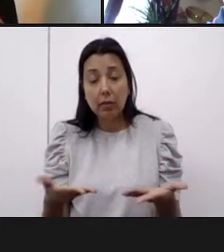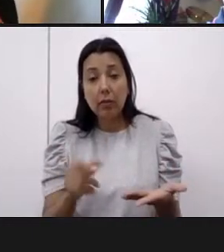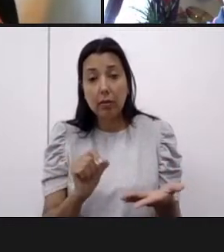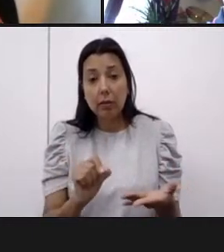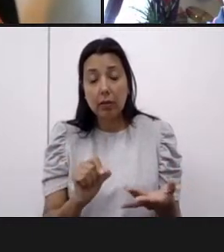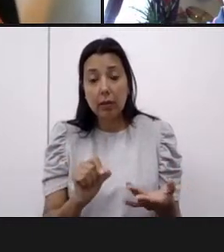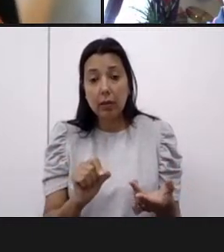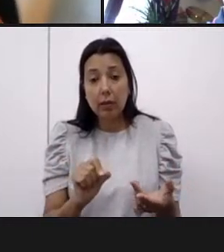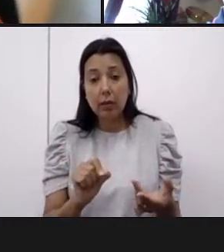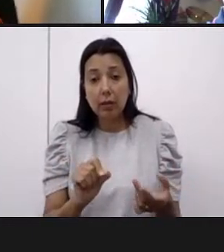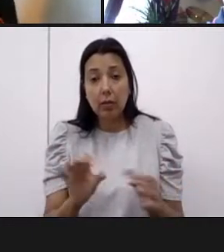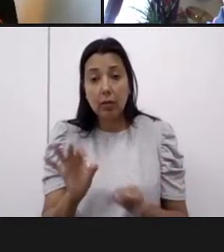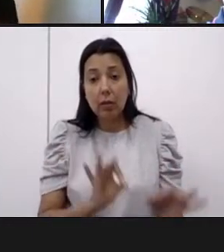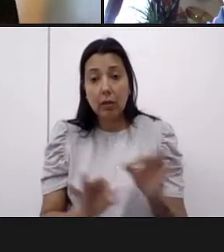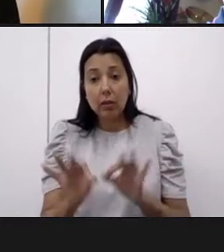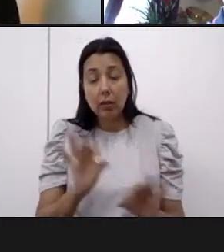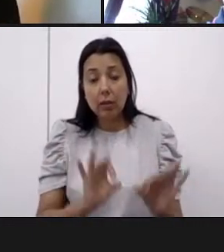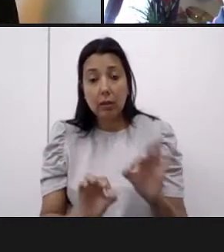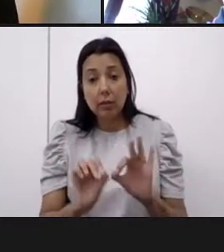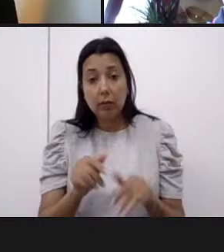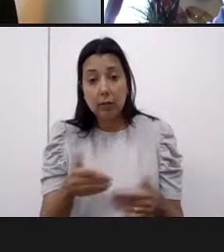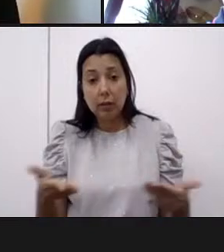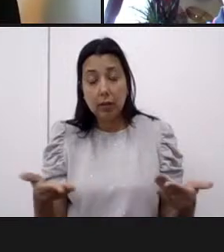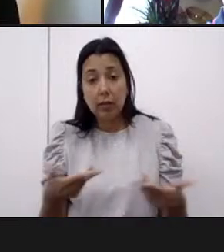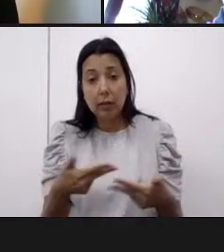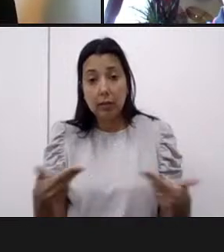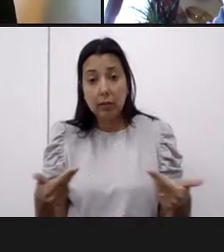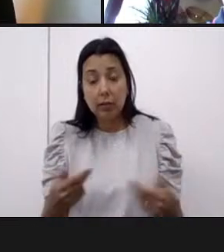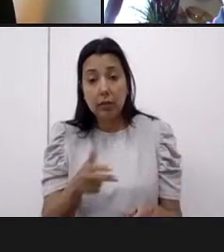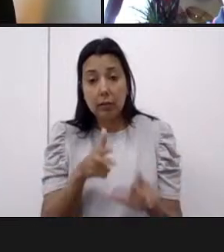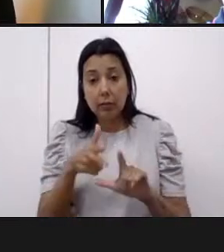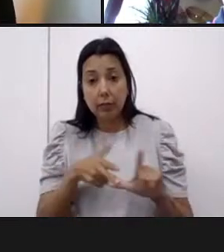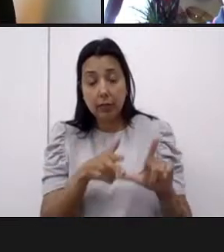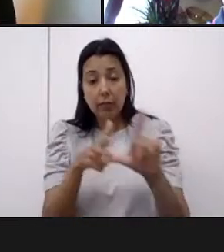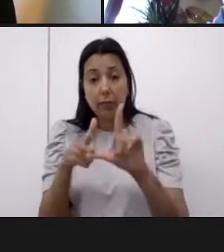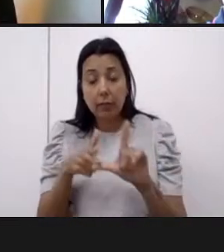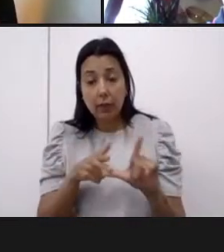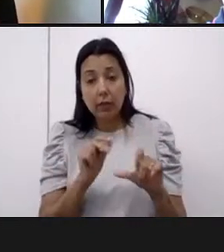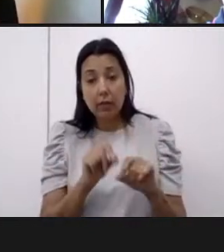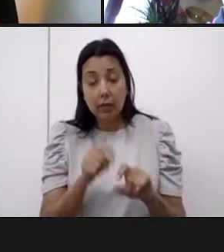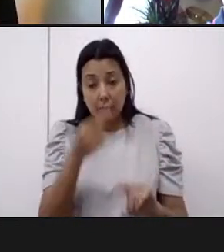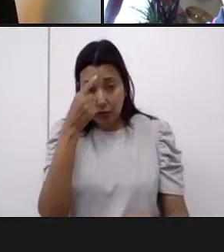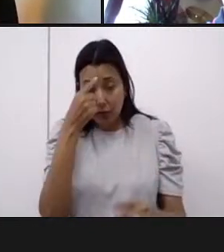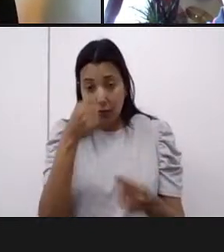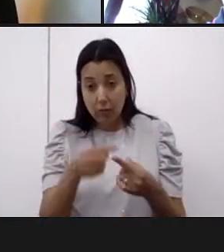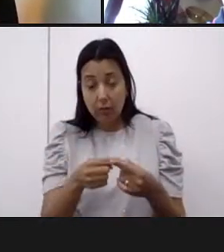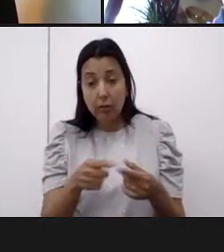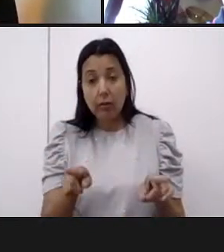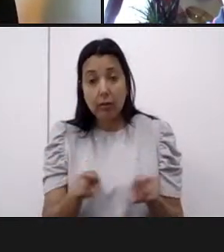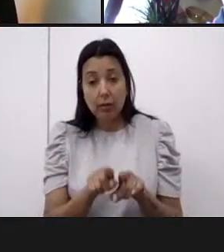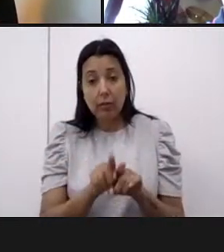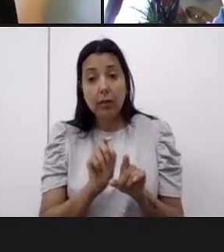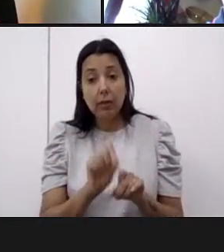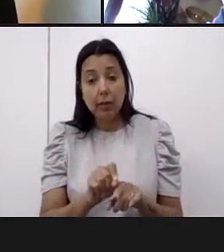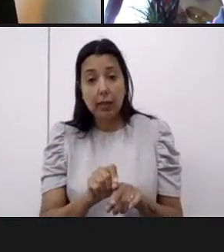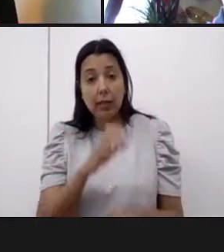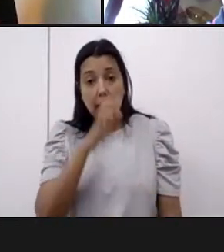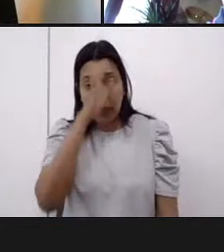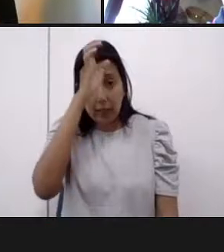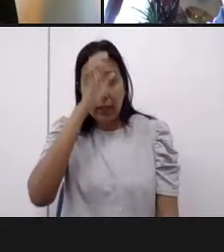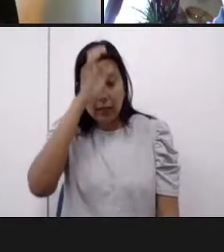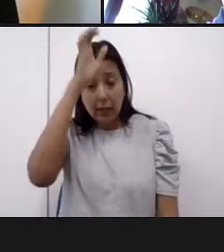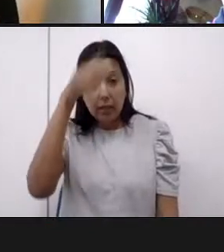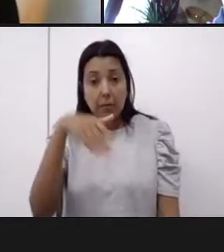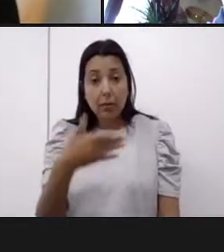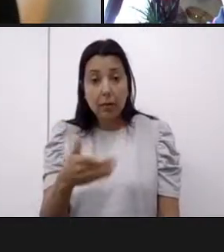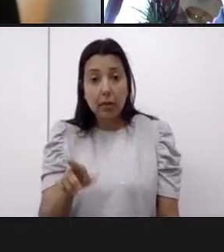to organize this cycle of webinars together, to organize the book with ENAP